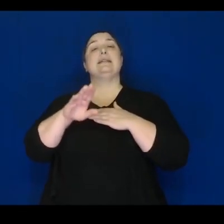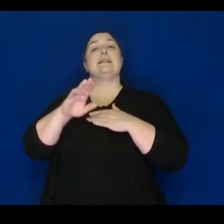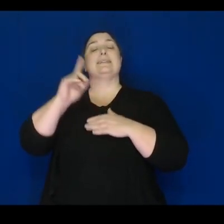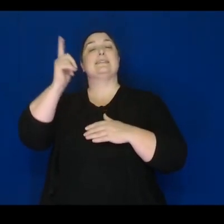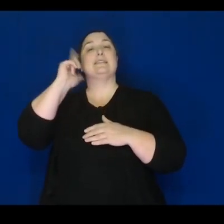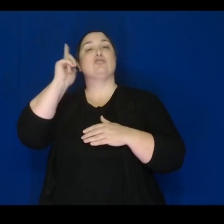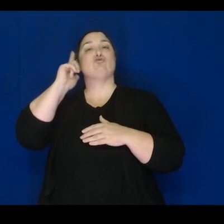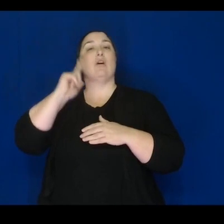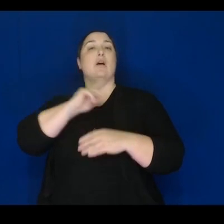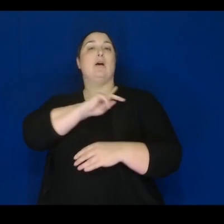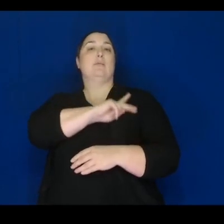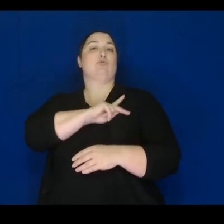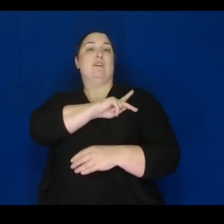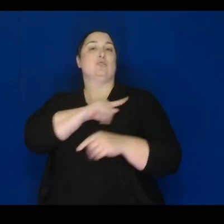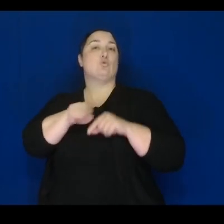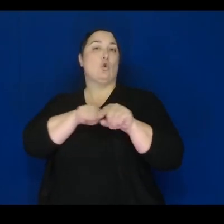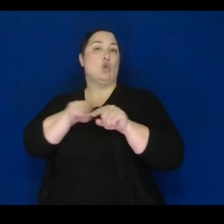well.